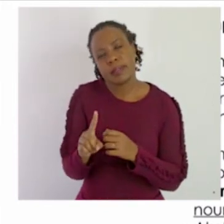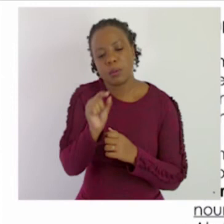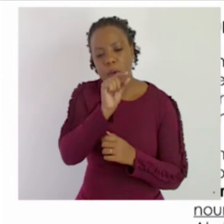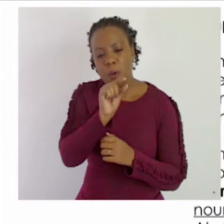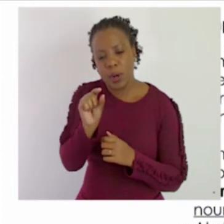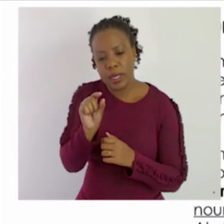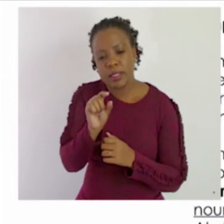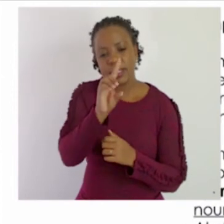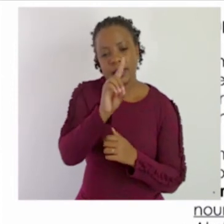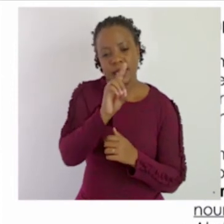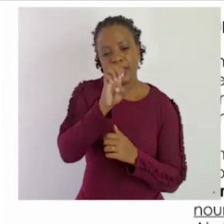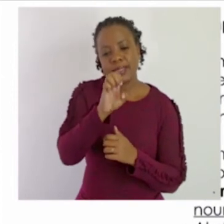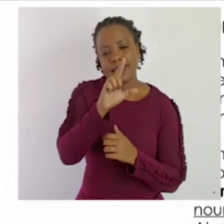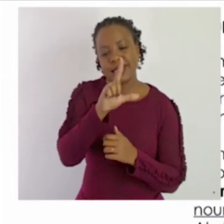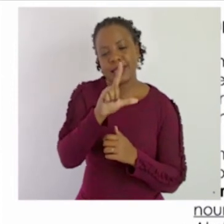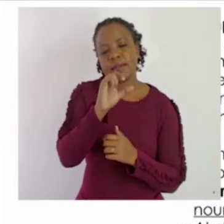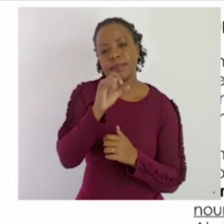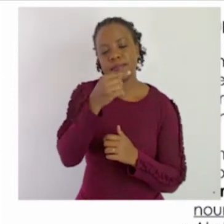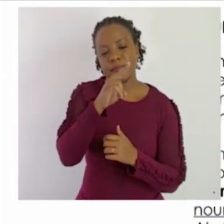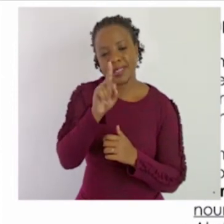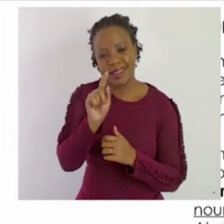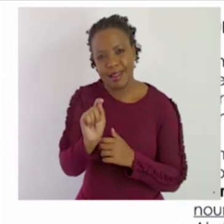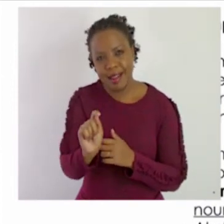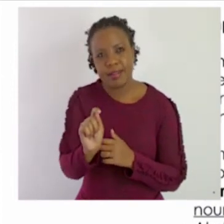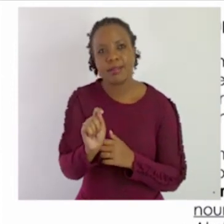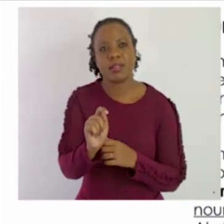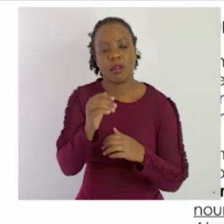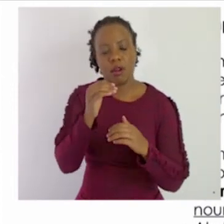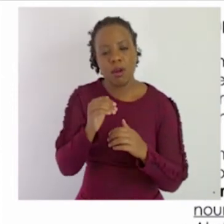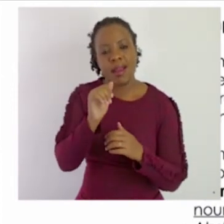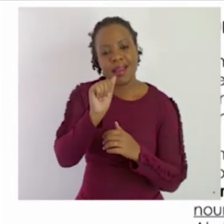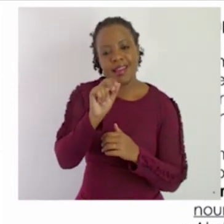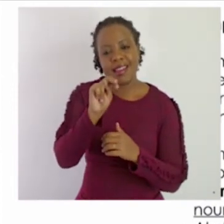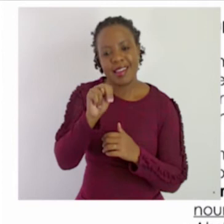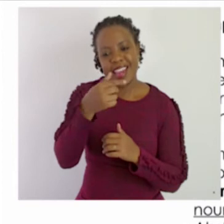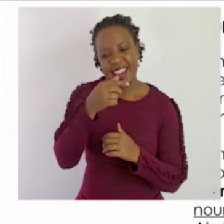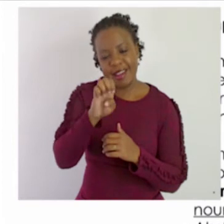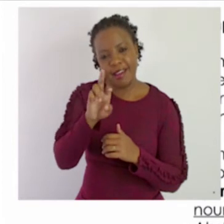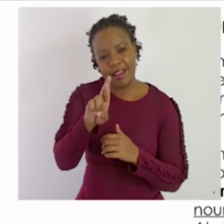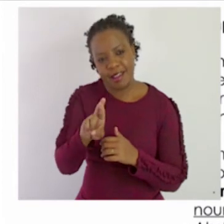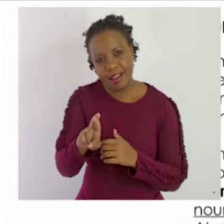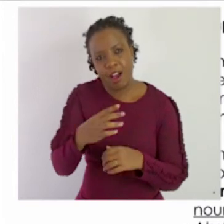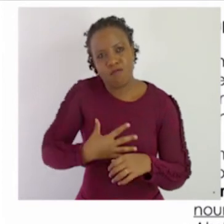or trouble are abstract. Somebody is delighted. Somebody is